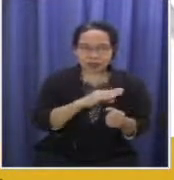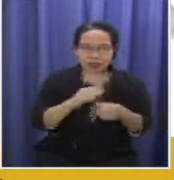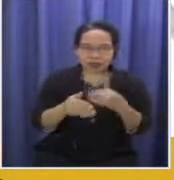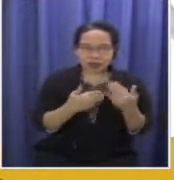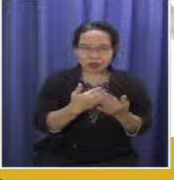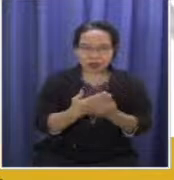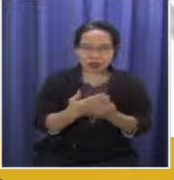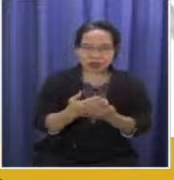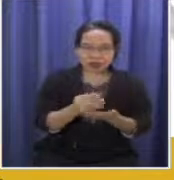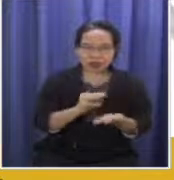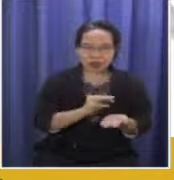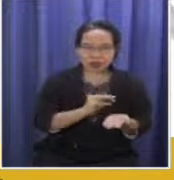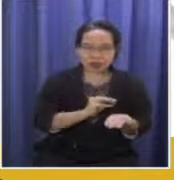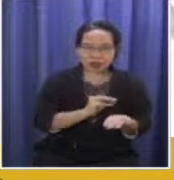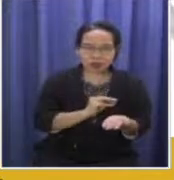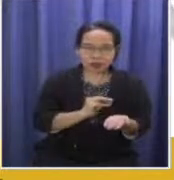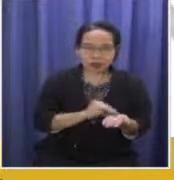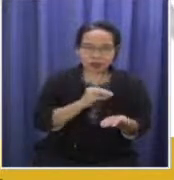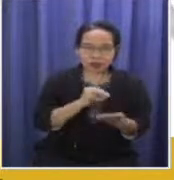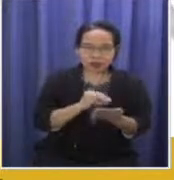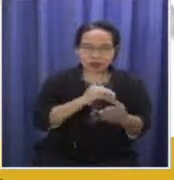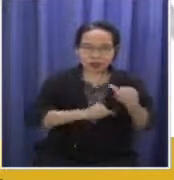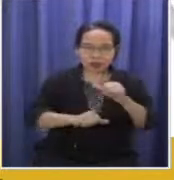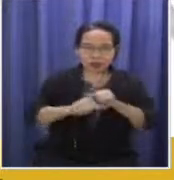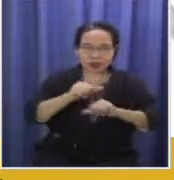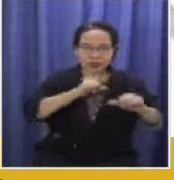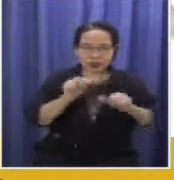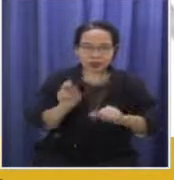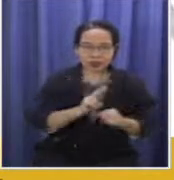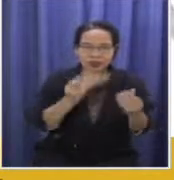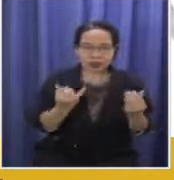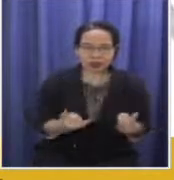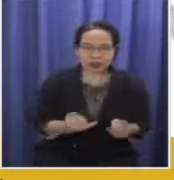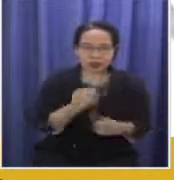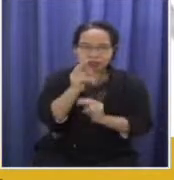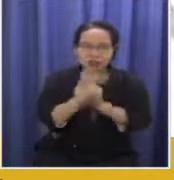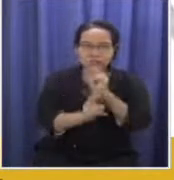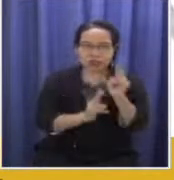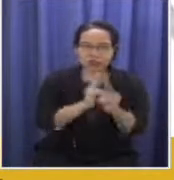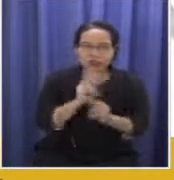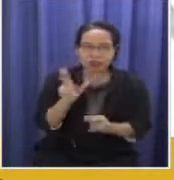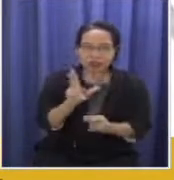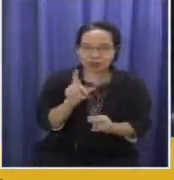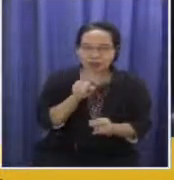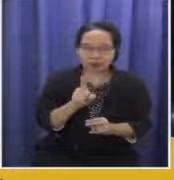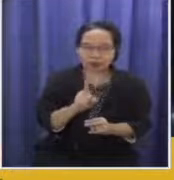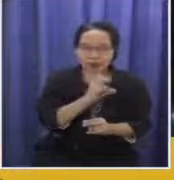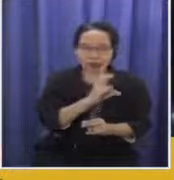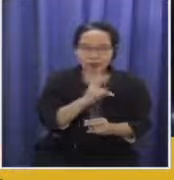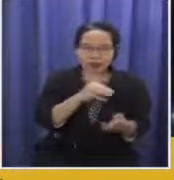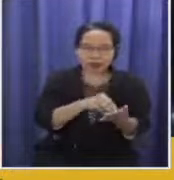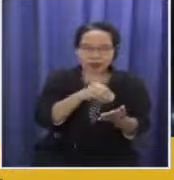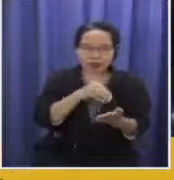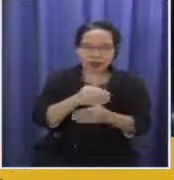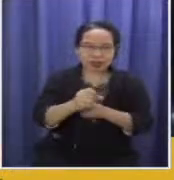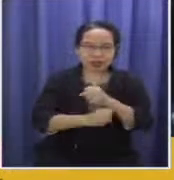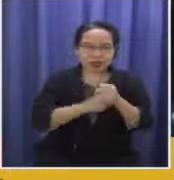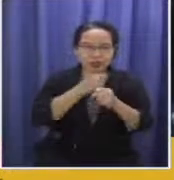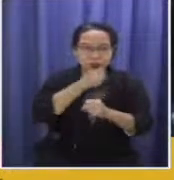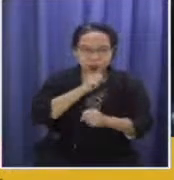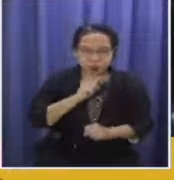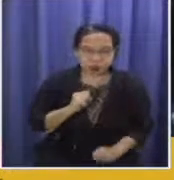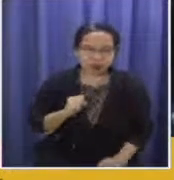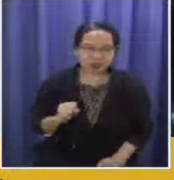the methods of science that they are using now, the universe is 13.7 billion